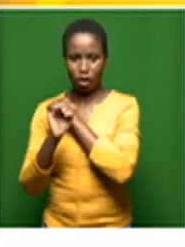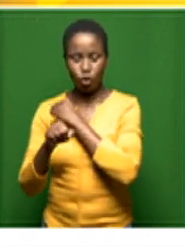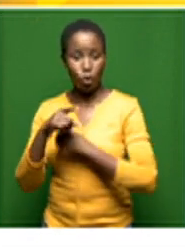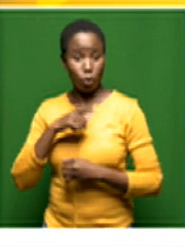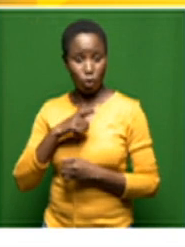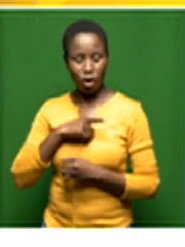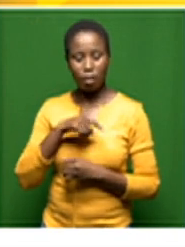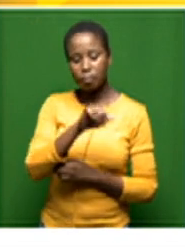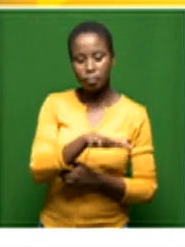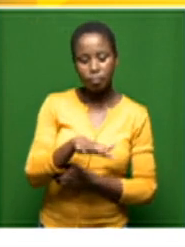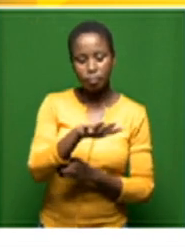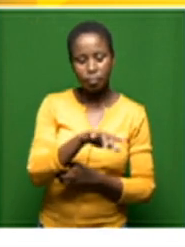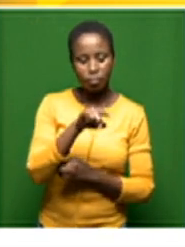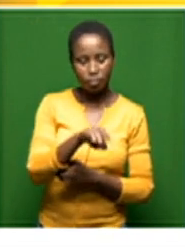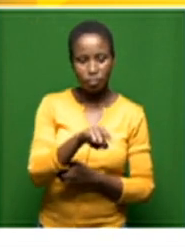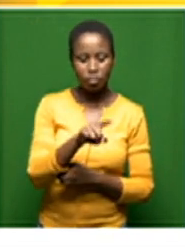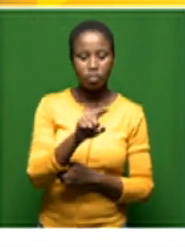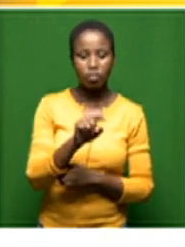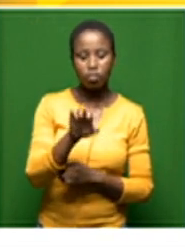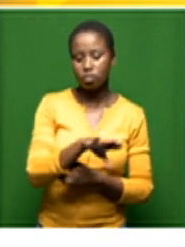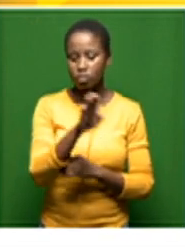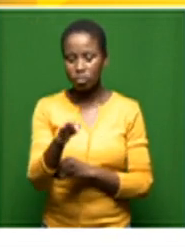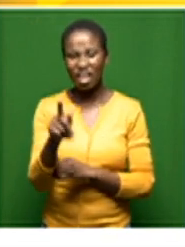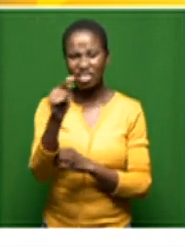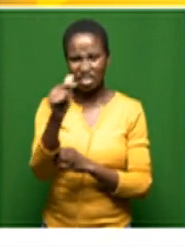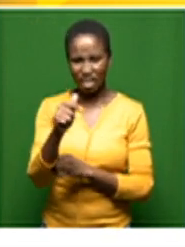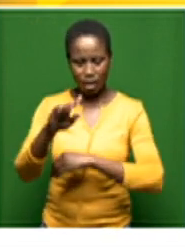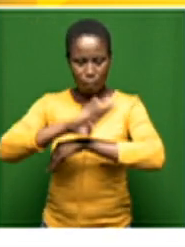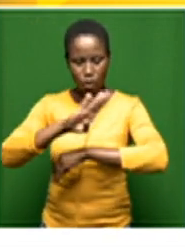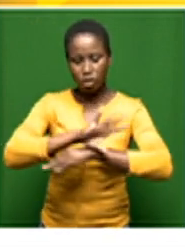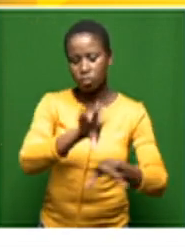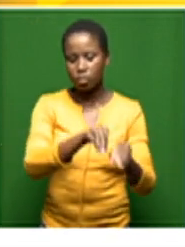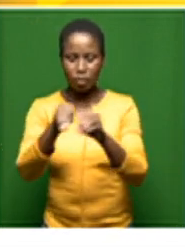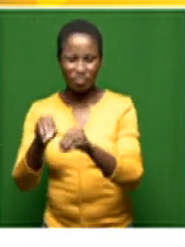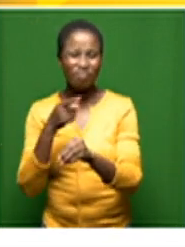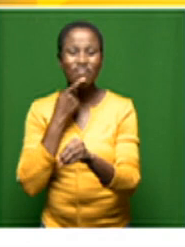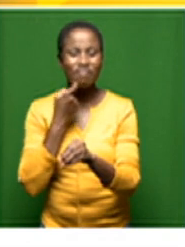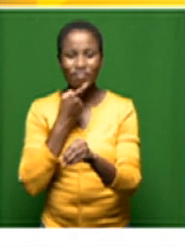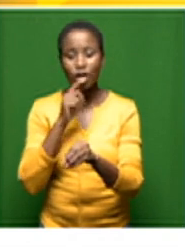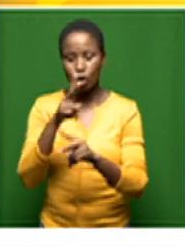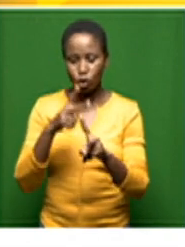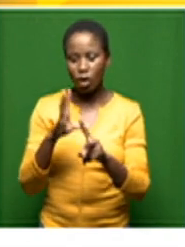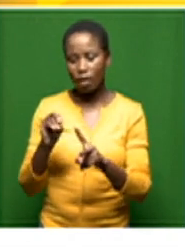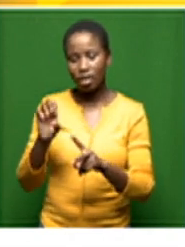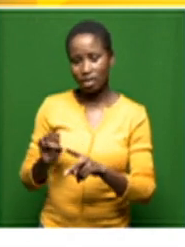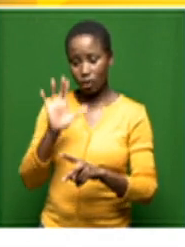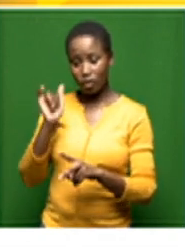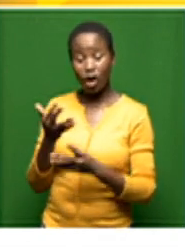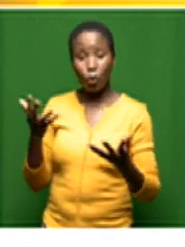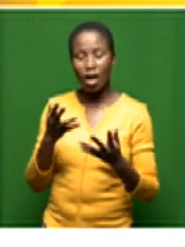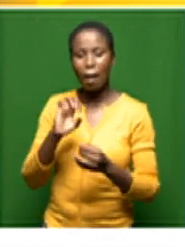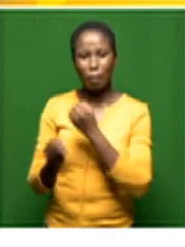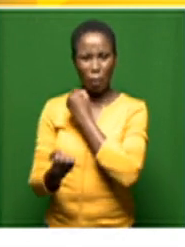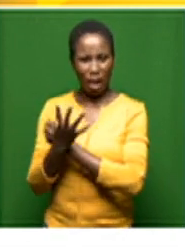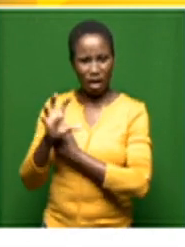is near the Tanzania border. You also have South Africa on this side, that is Mpumalanga province. And